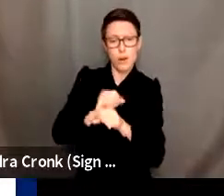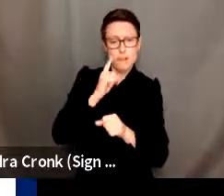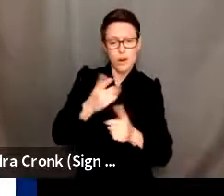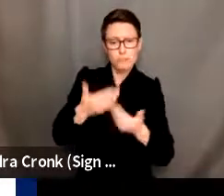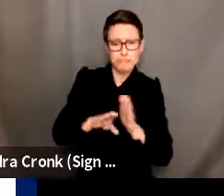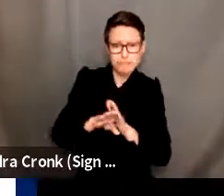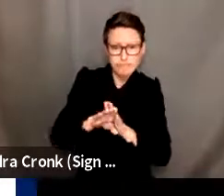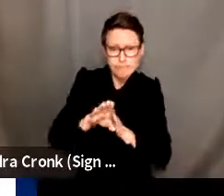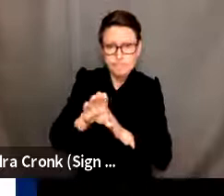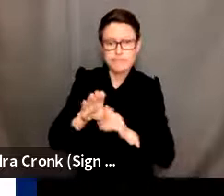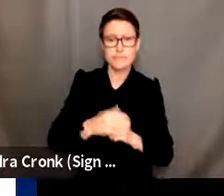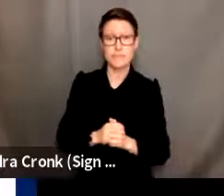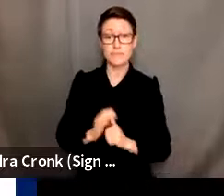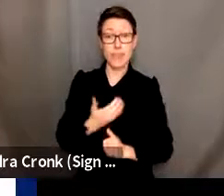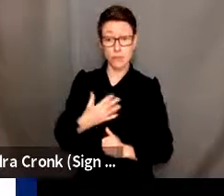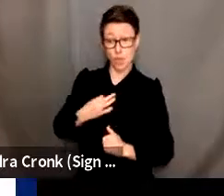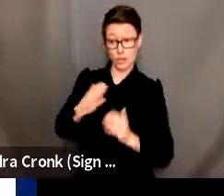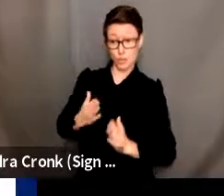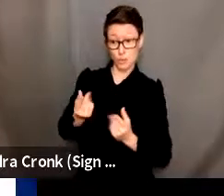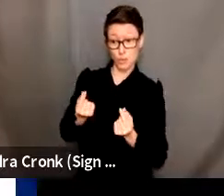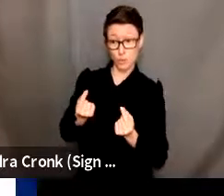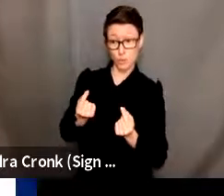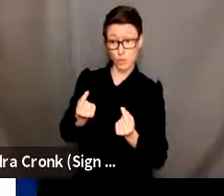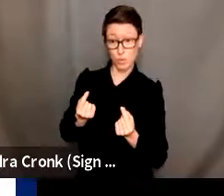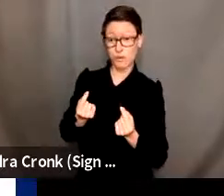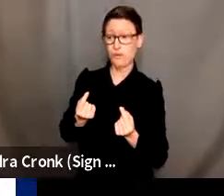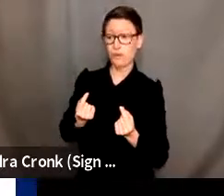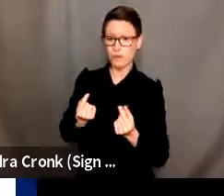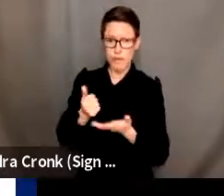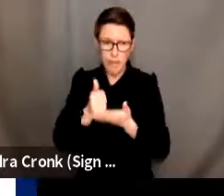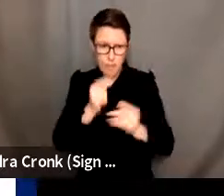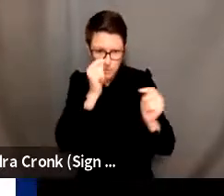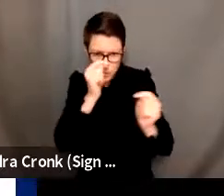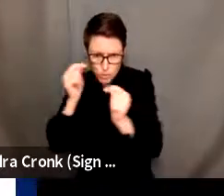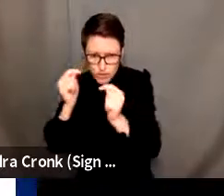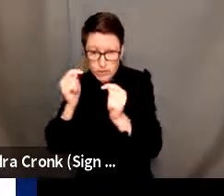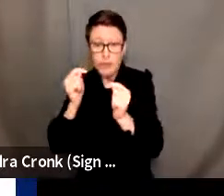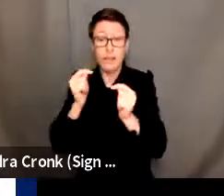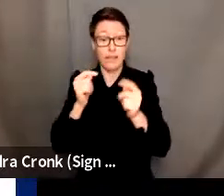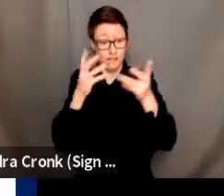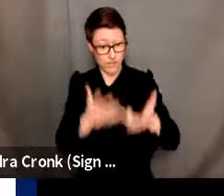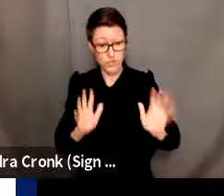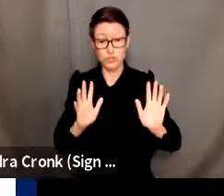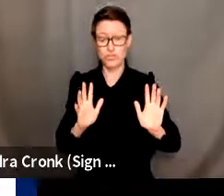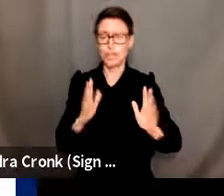volunteers, what we do is we bring them in, they help with tutoring in this regard, but we also do recreation afterwards. And even though we're helping